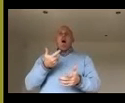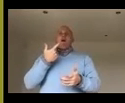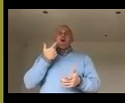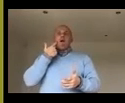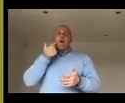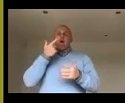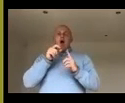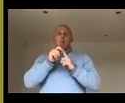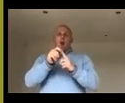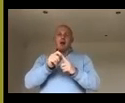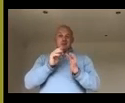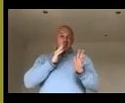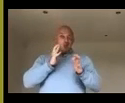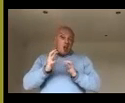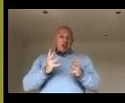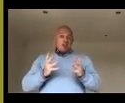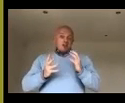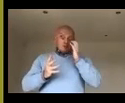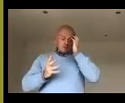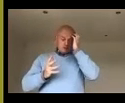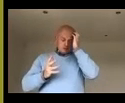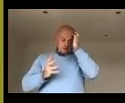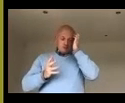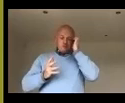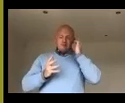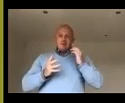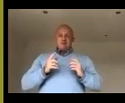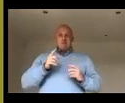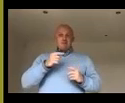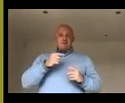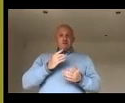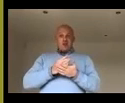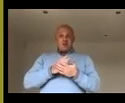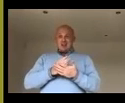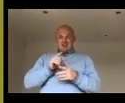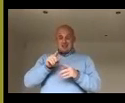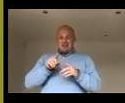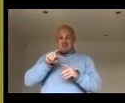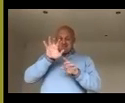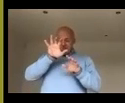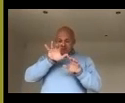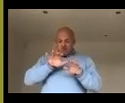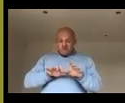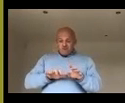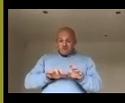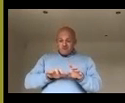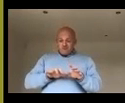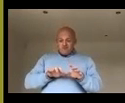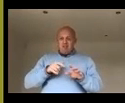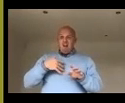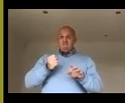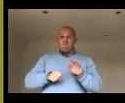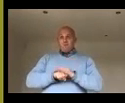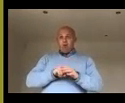Check the guidance. You know, we've been fairly comprehensive here in telling you who's eligible and what you can get, but make sure you